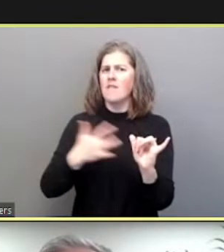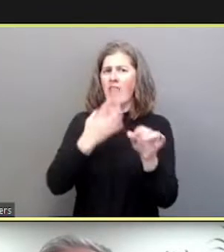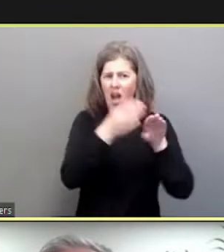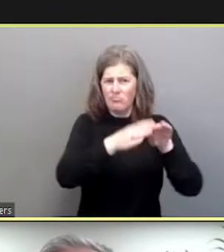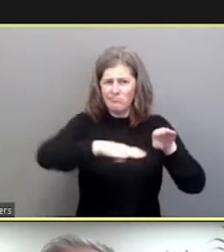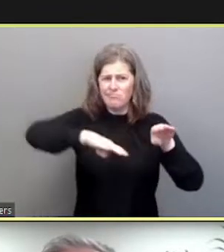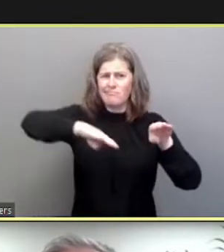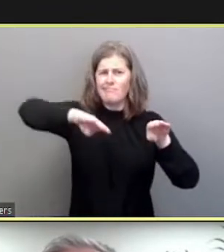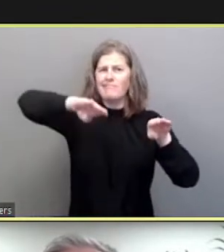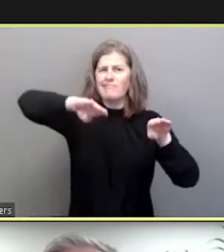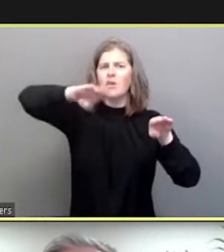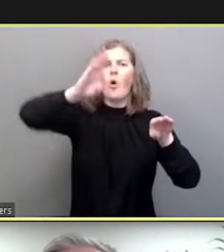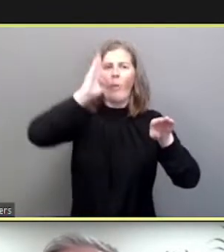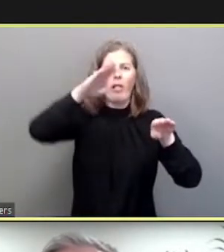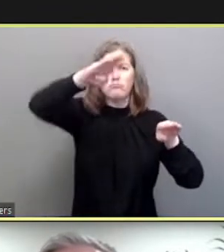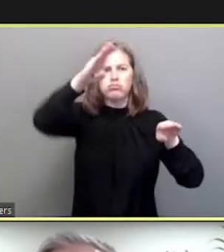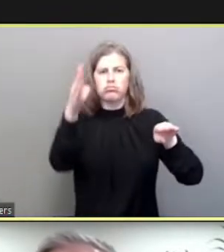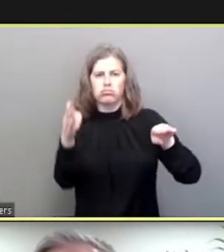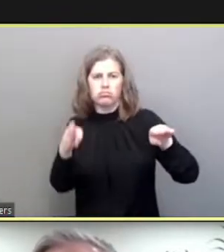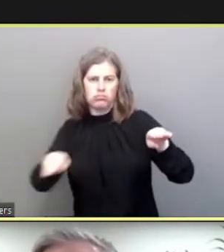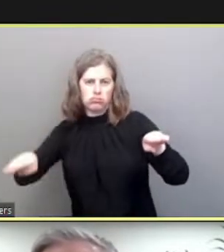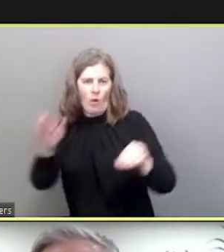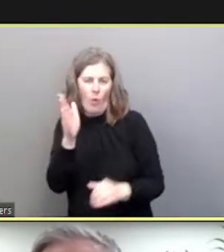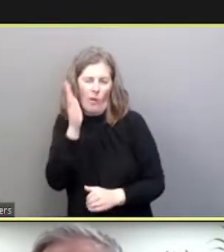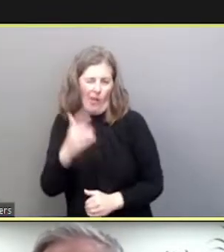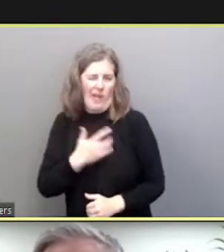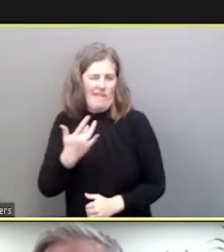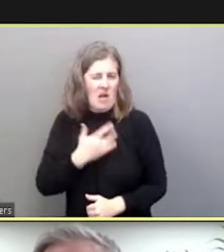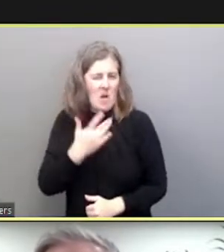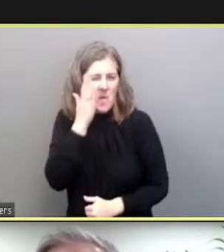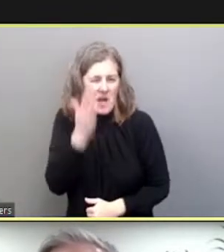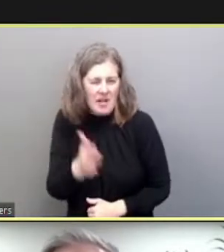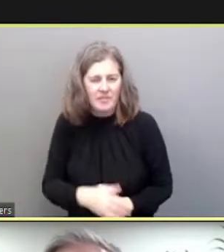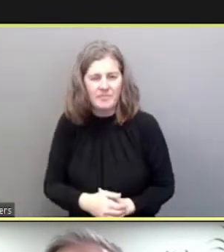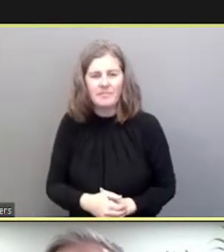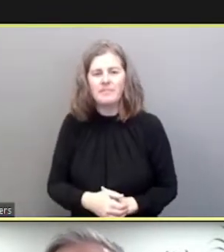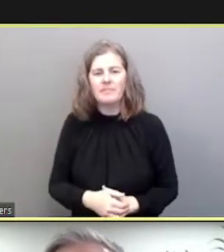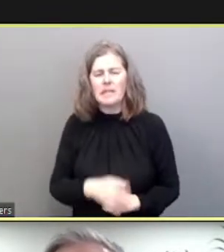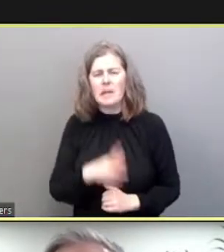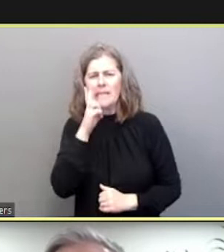trend around and in the right direction. So let me see.